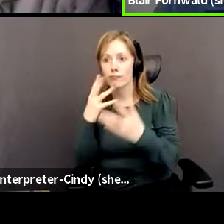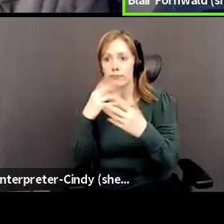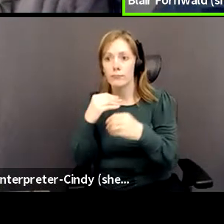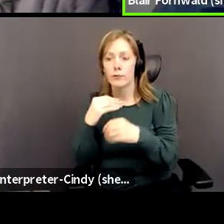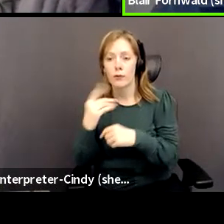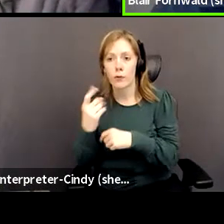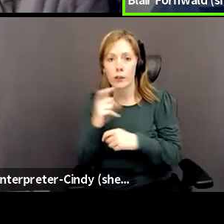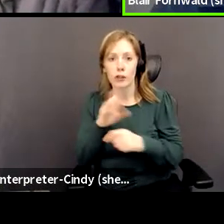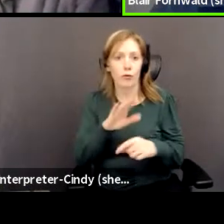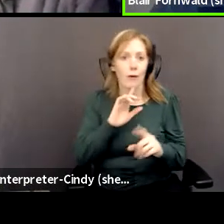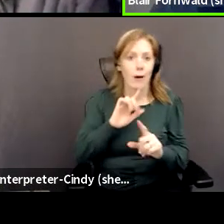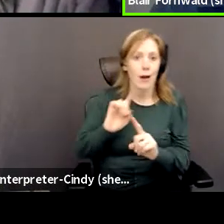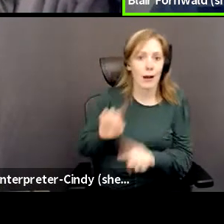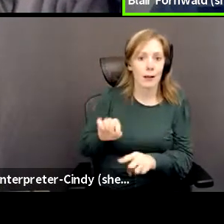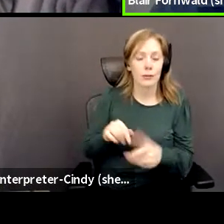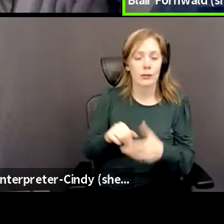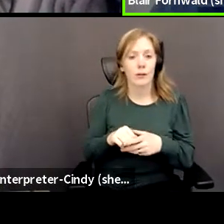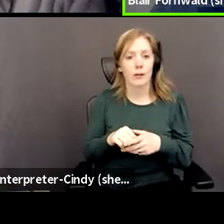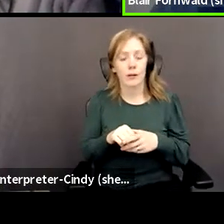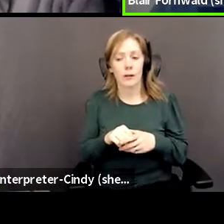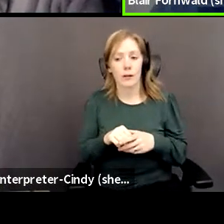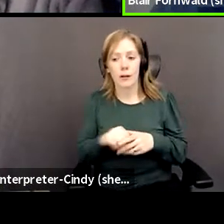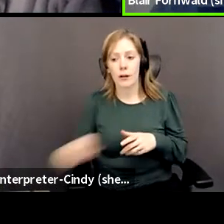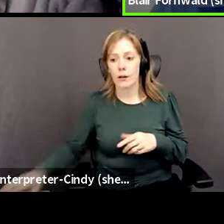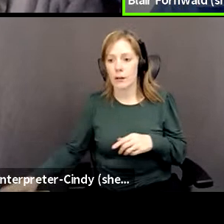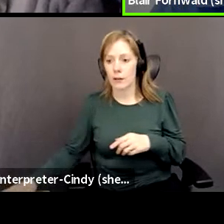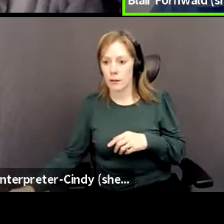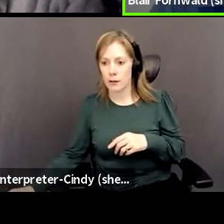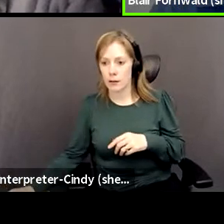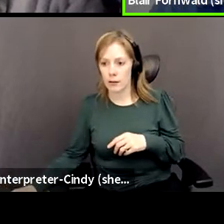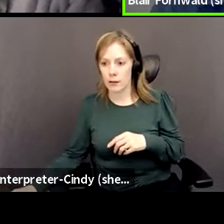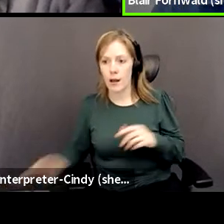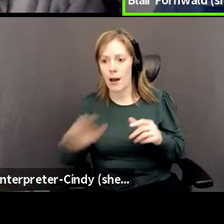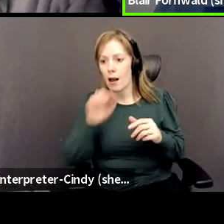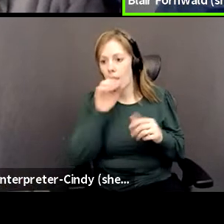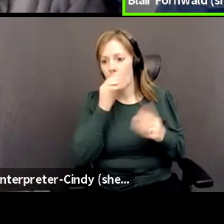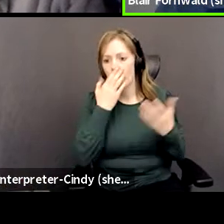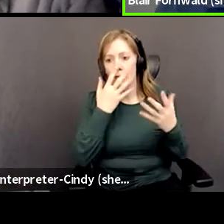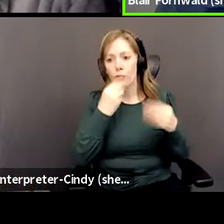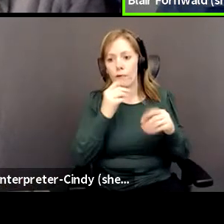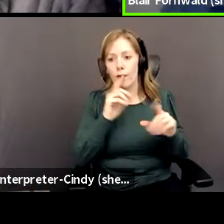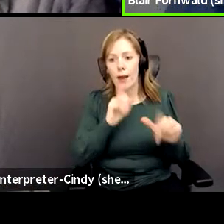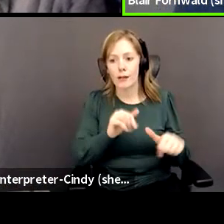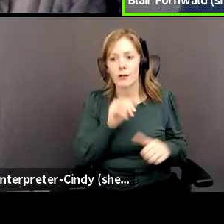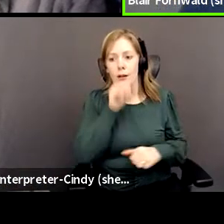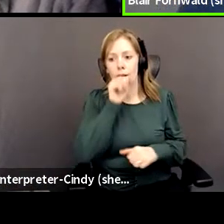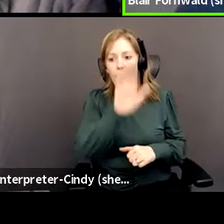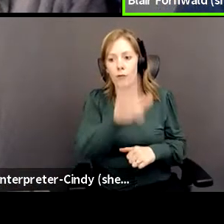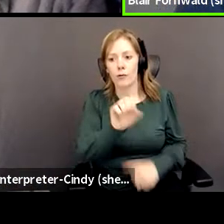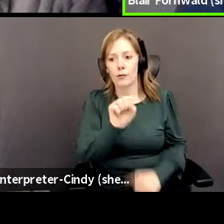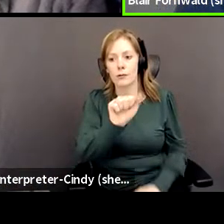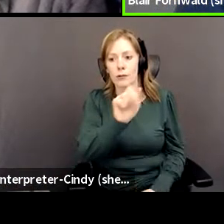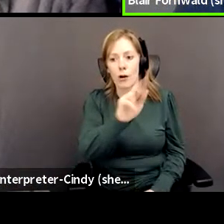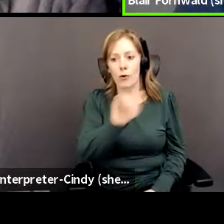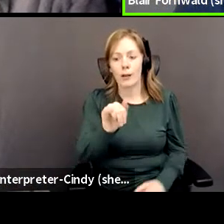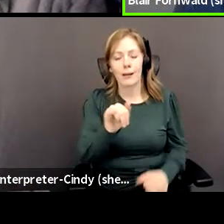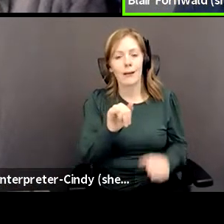answer. I love your sari fabric installation, Trans Affirmations. It is such a powerful work,